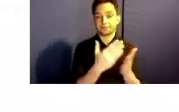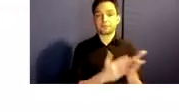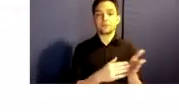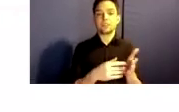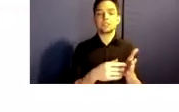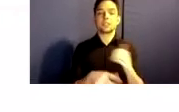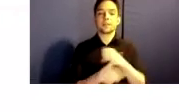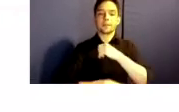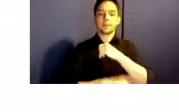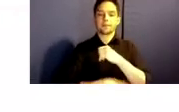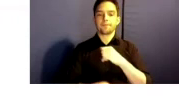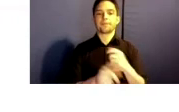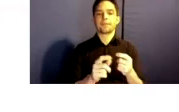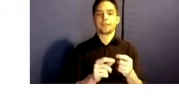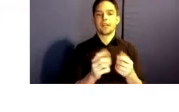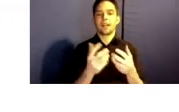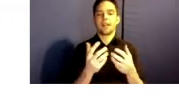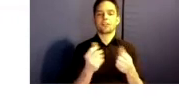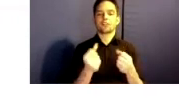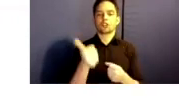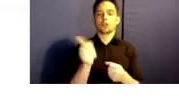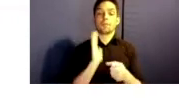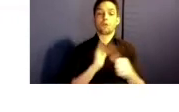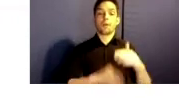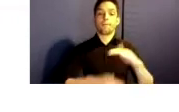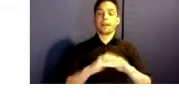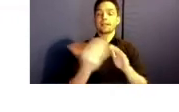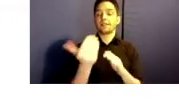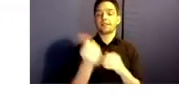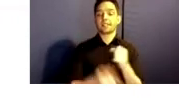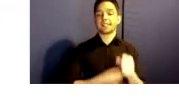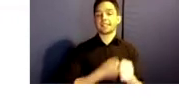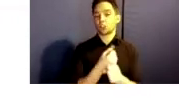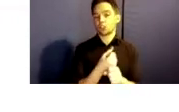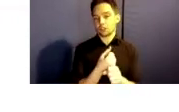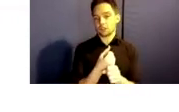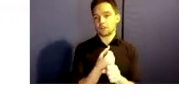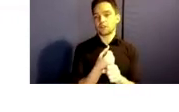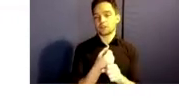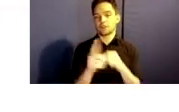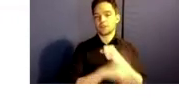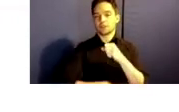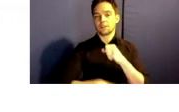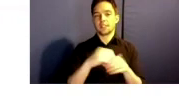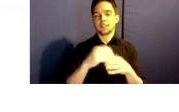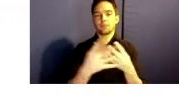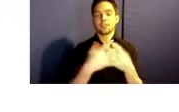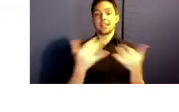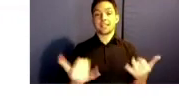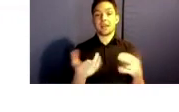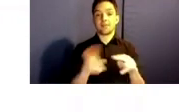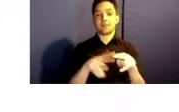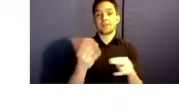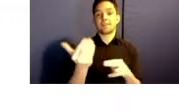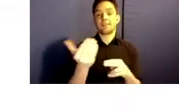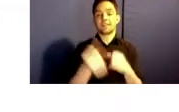So before, it was maximum of 15 years imprisonment, and now it's 15 years to